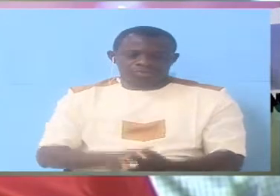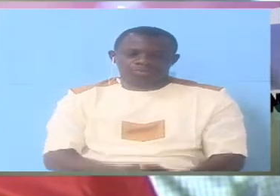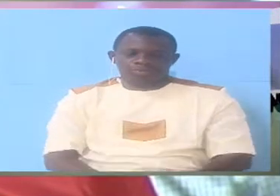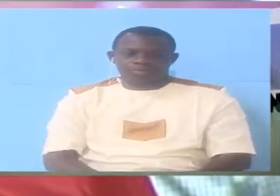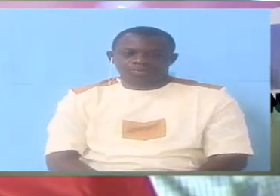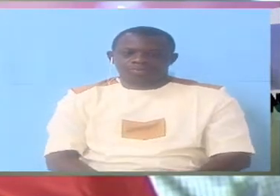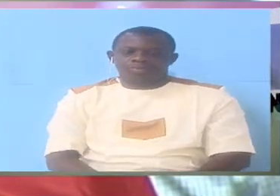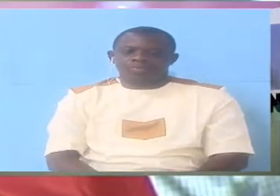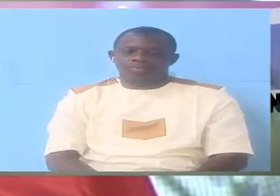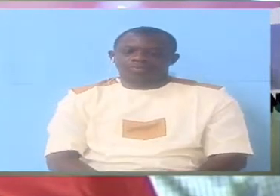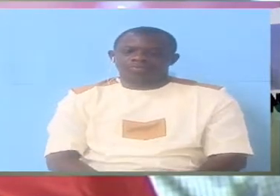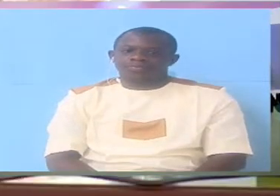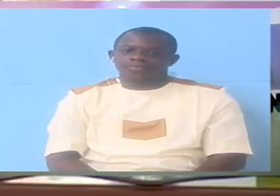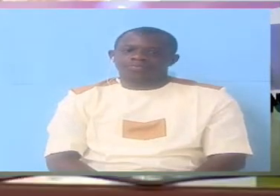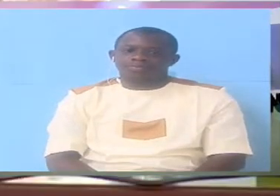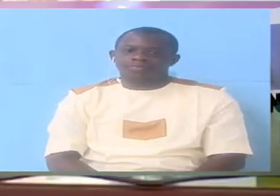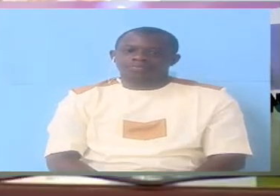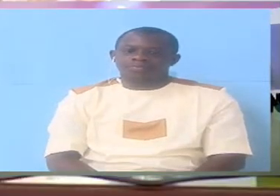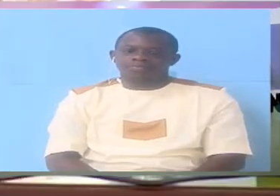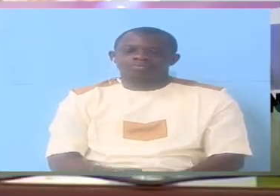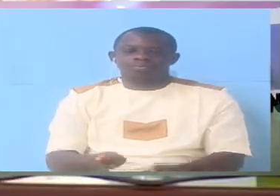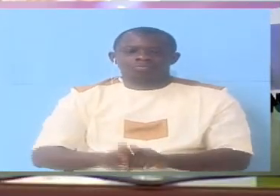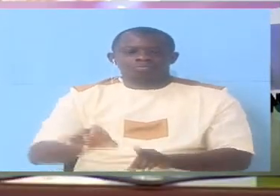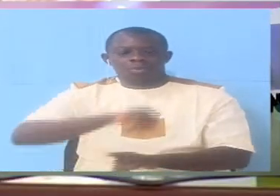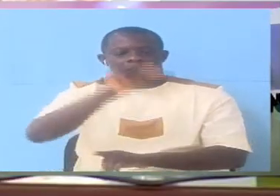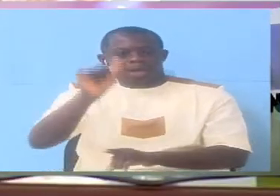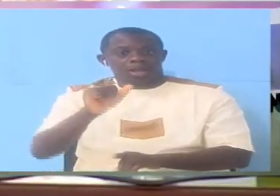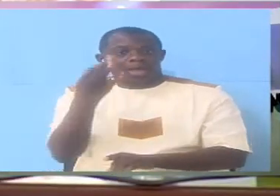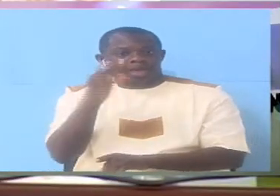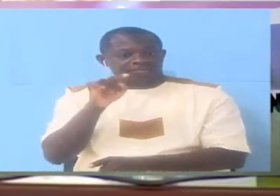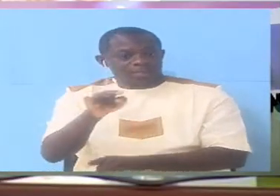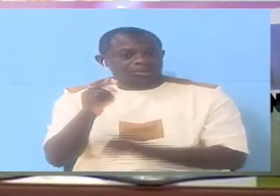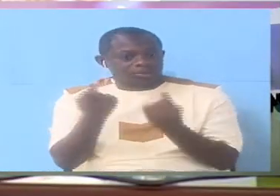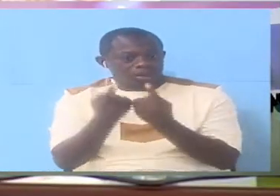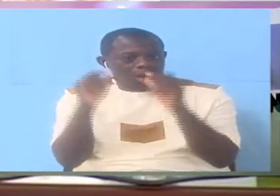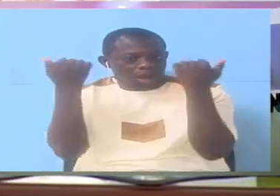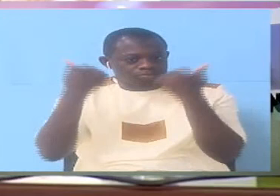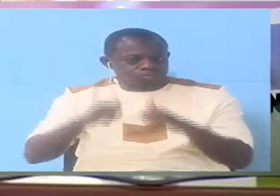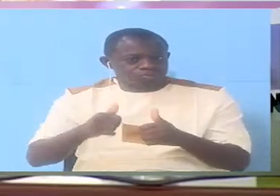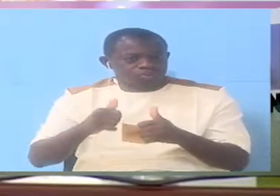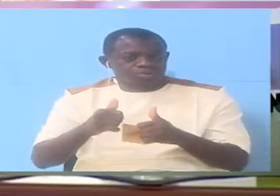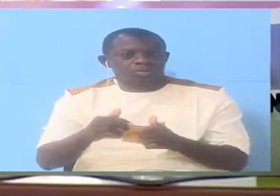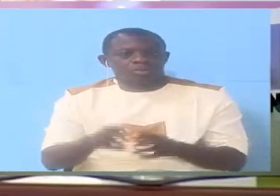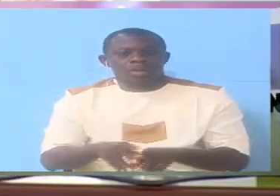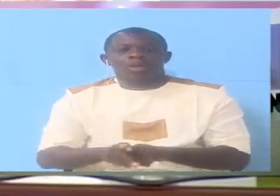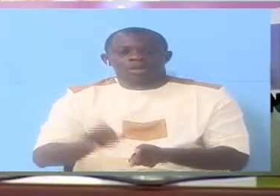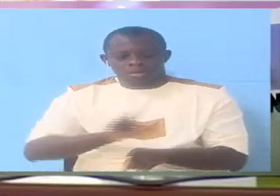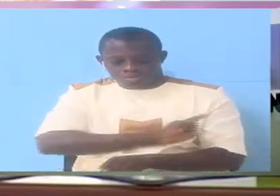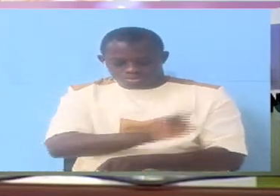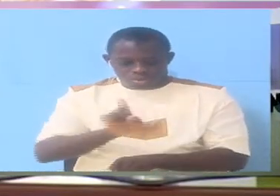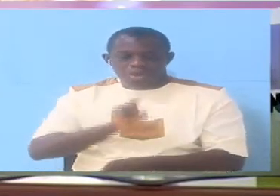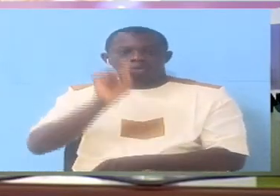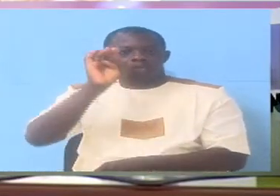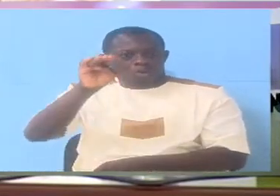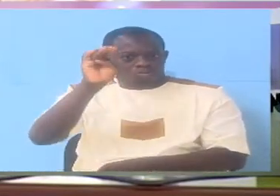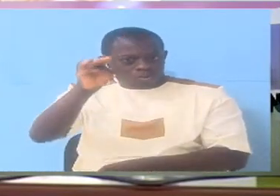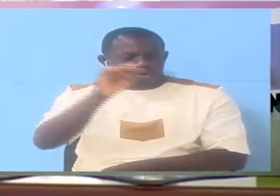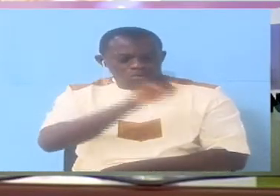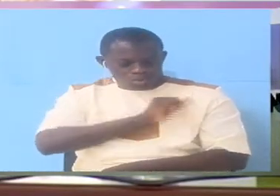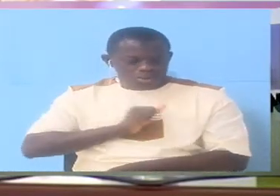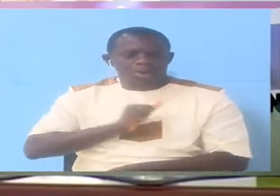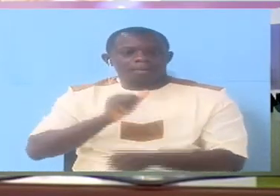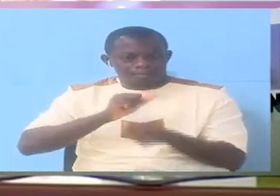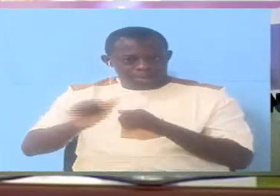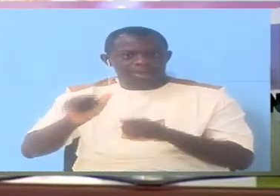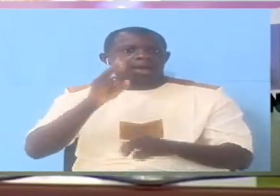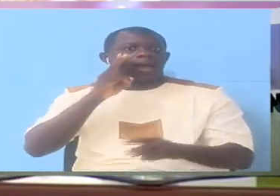fii pour def si ay gëstu ci réew mi. And in the event, ci jamono jooju, they call us, we should be mindful